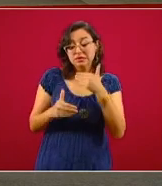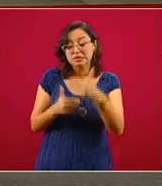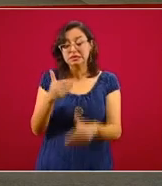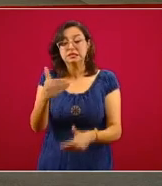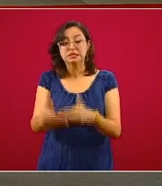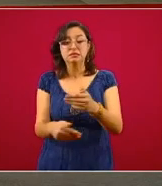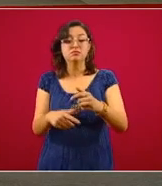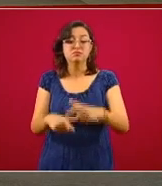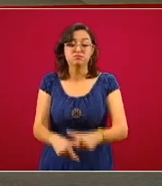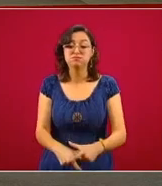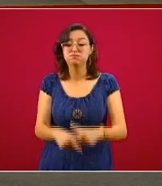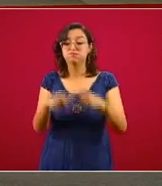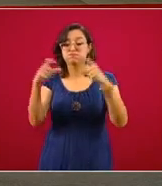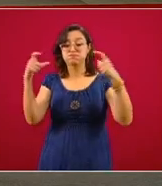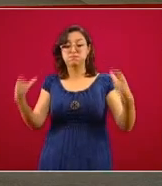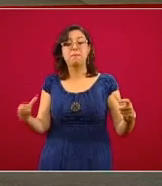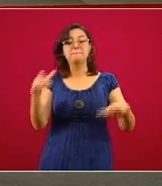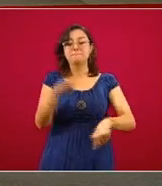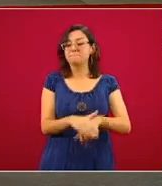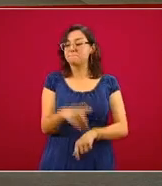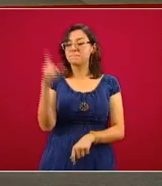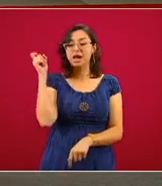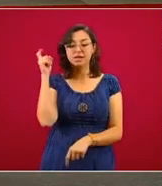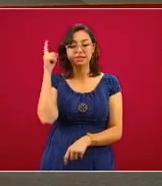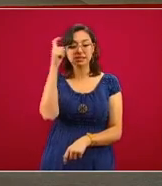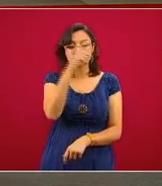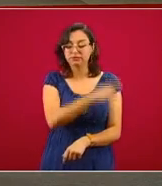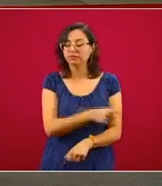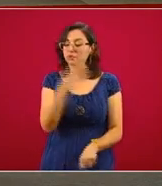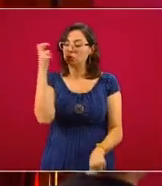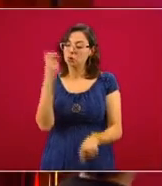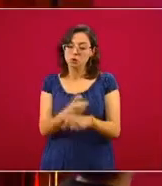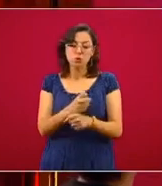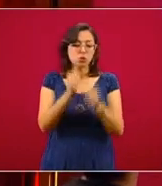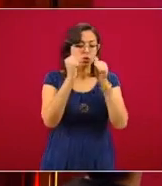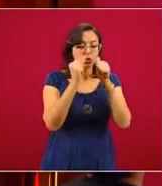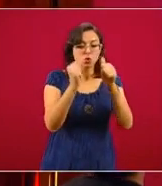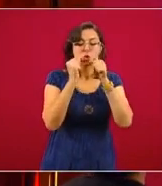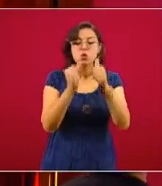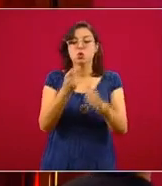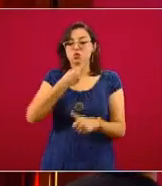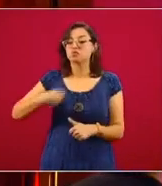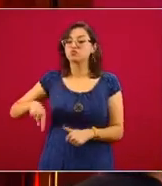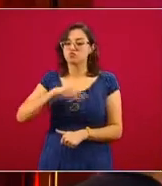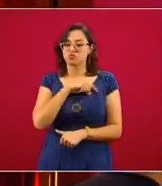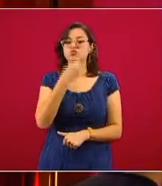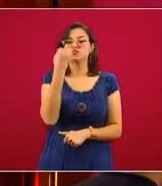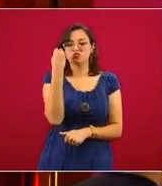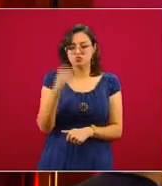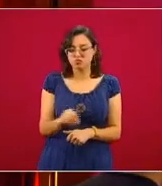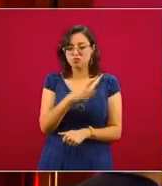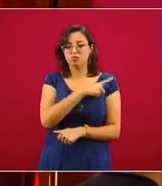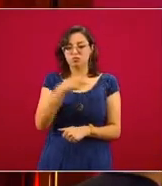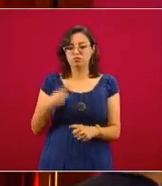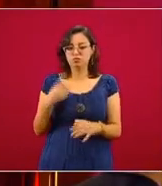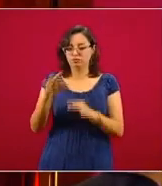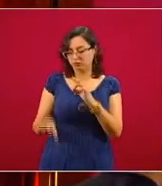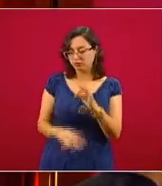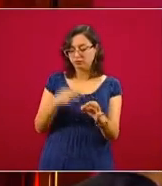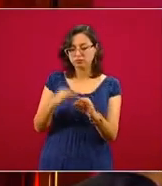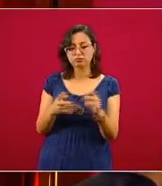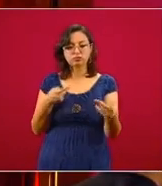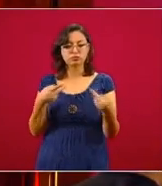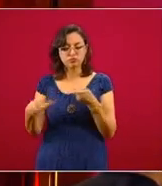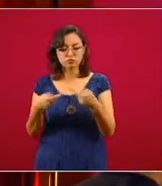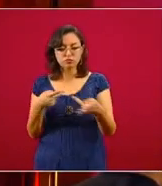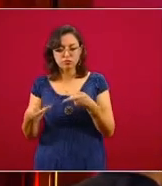where the hardest part is coming. We can see that the hardest part is in front of us. But our medical personnel